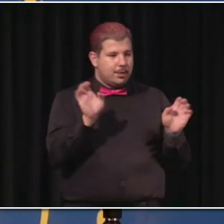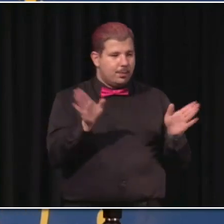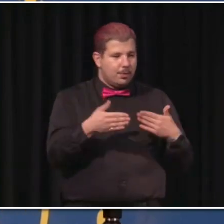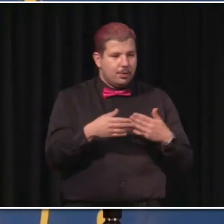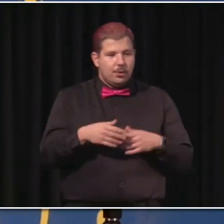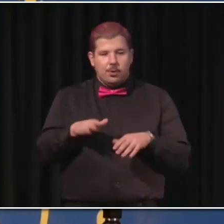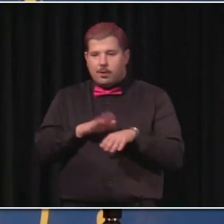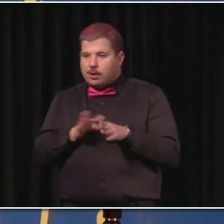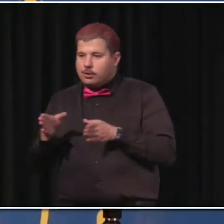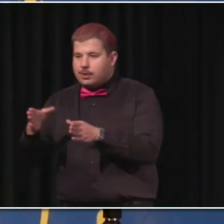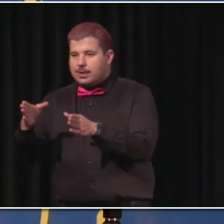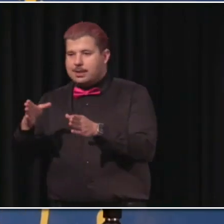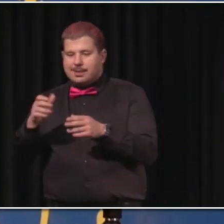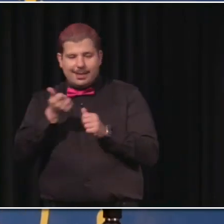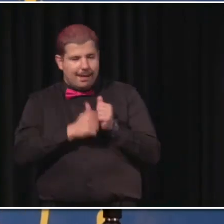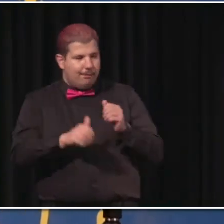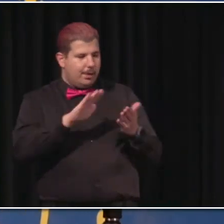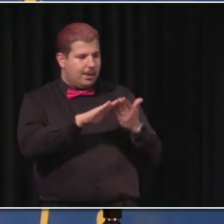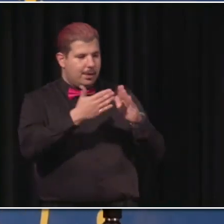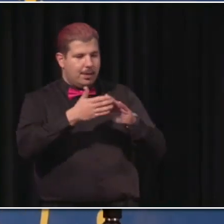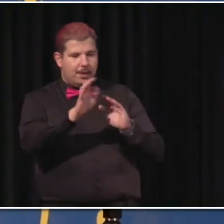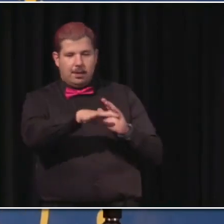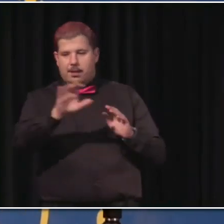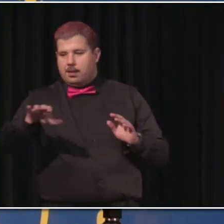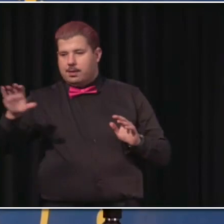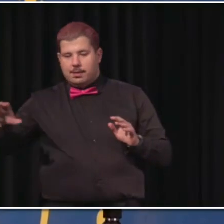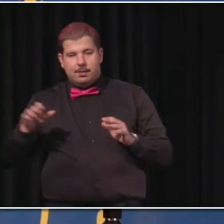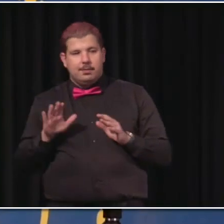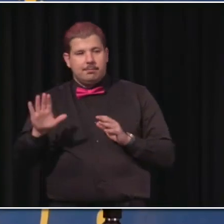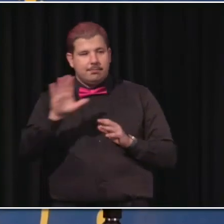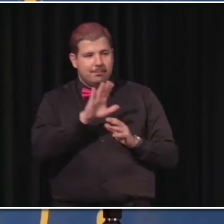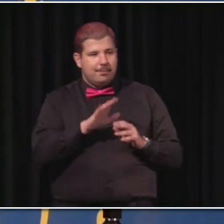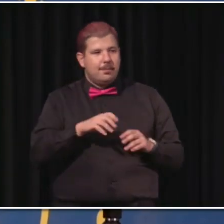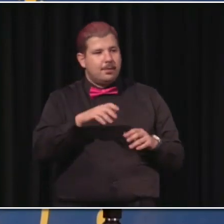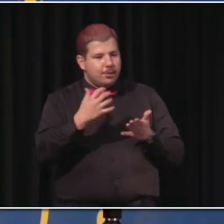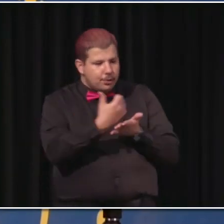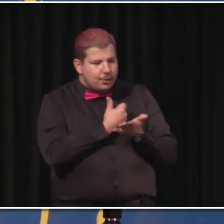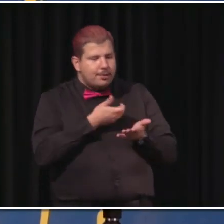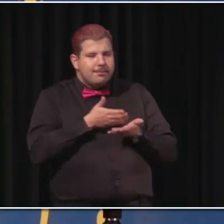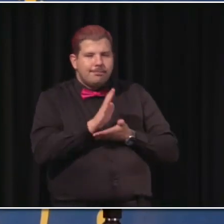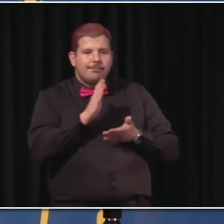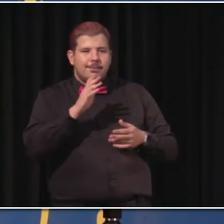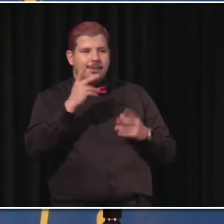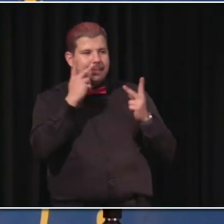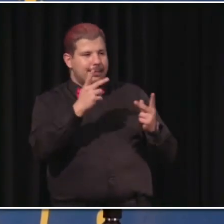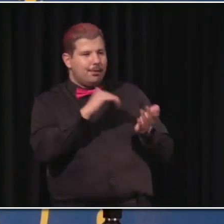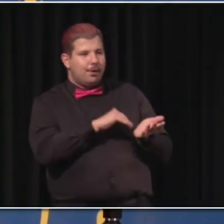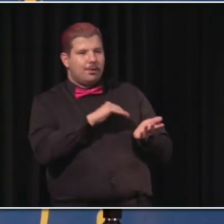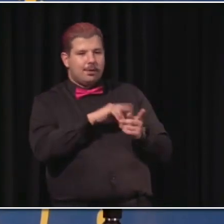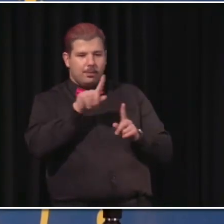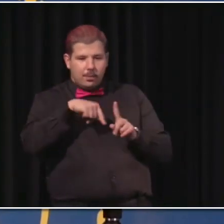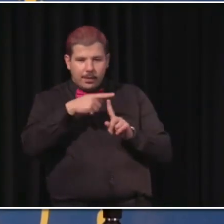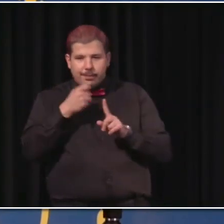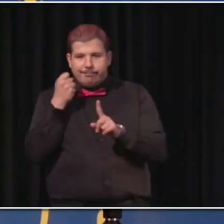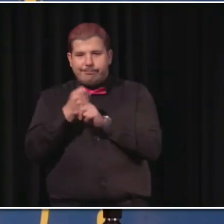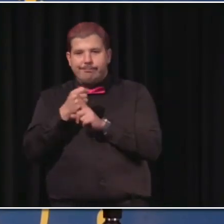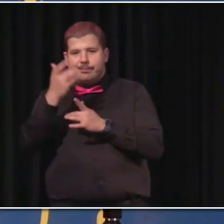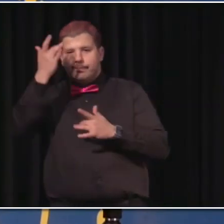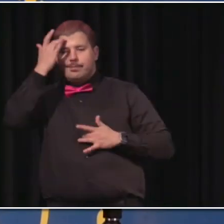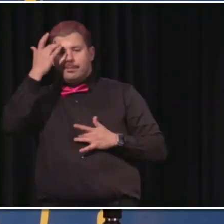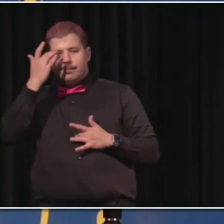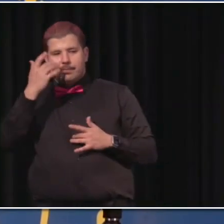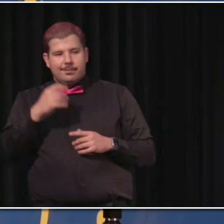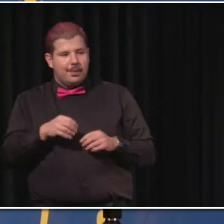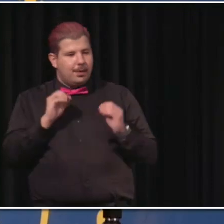every neighborhood. You deserve to be able to see a doctor when you're sick, and no one should